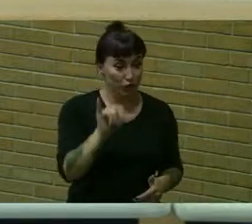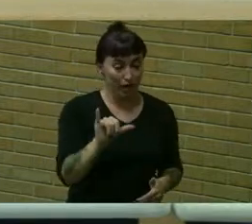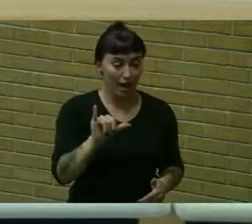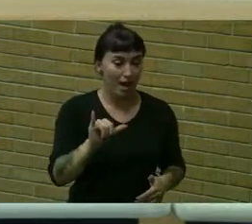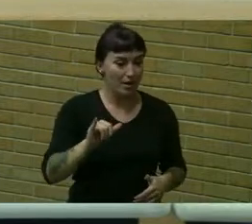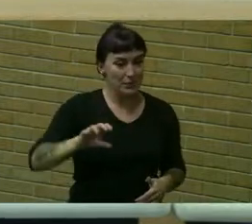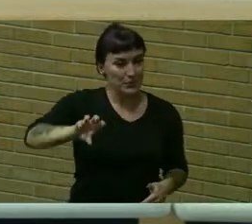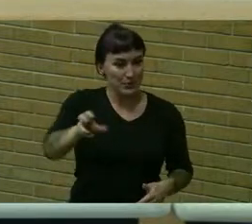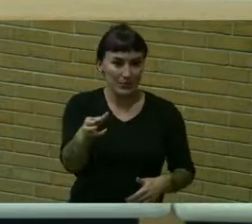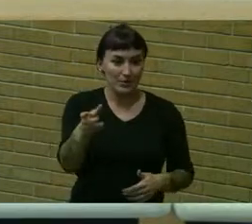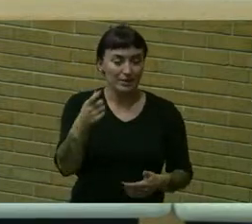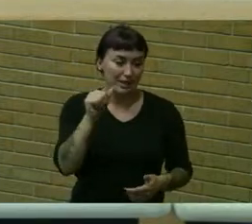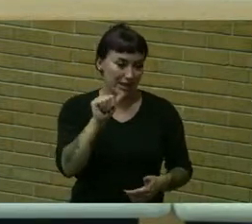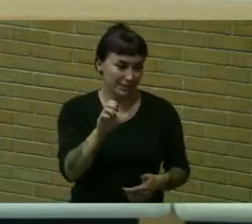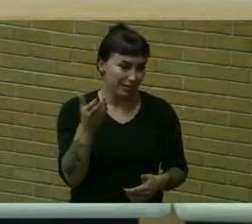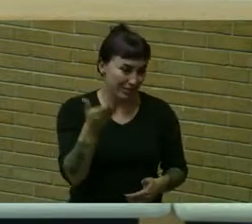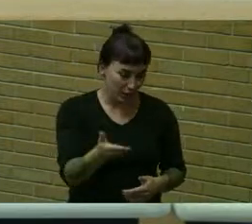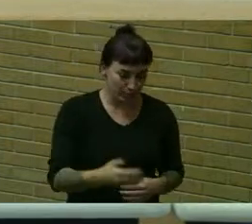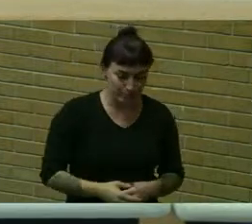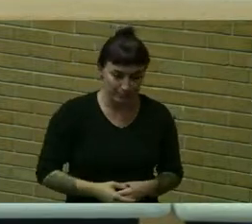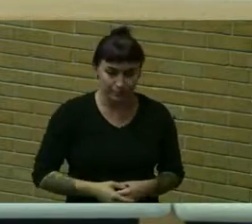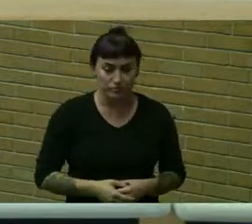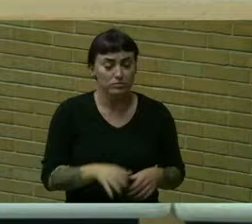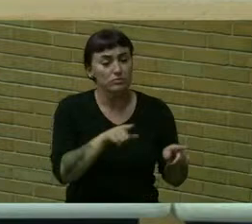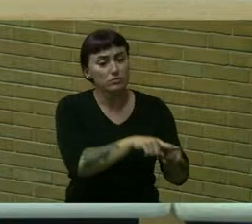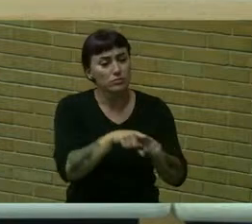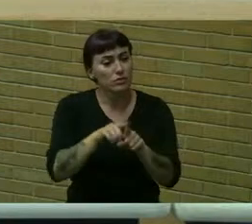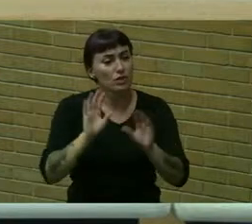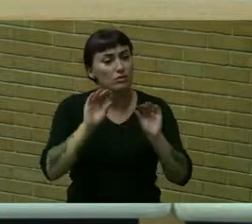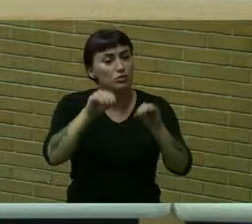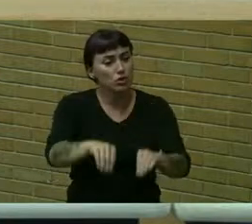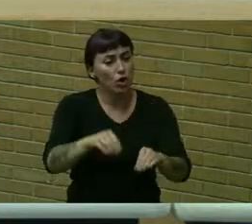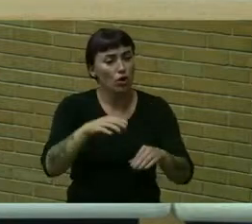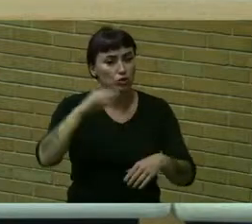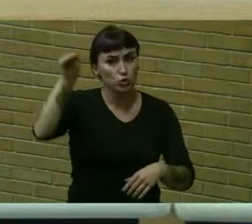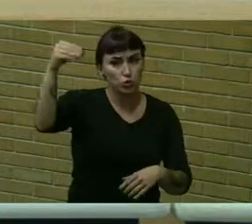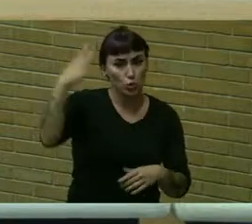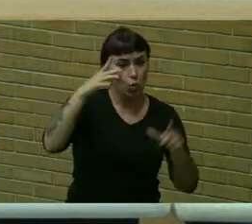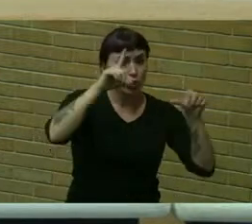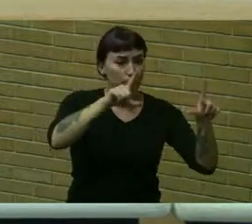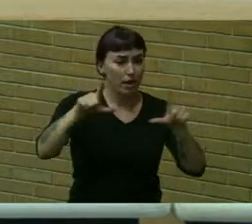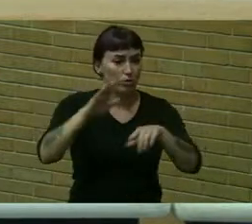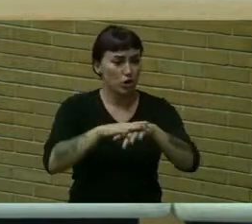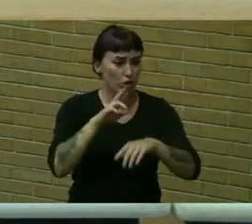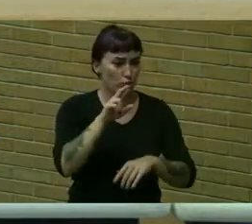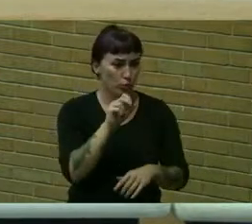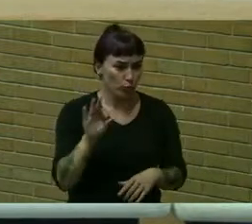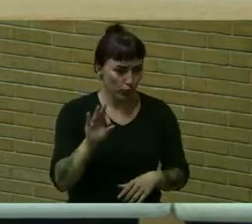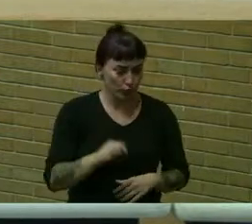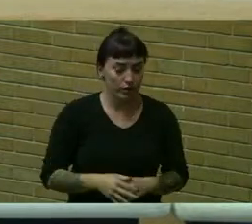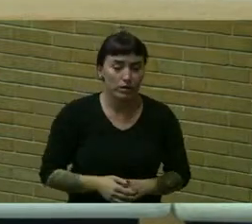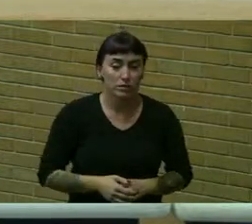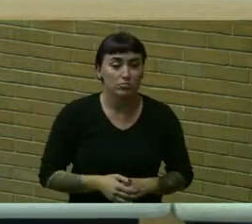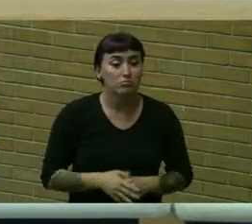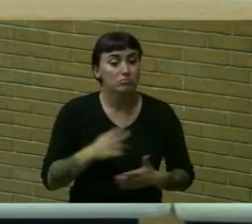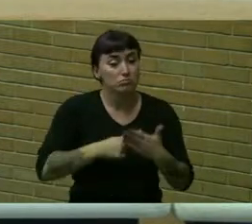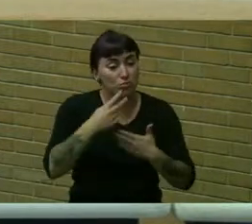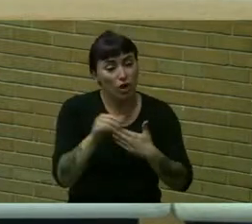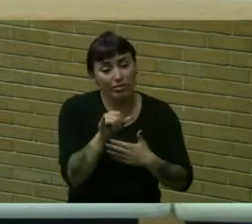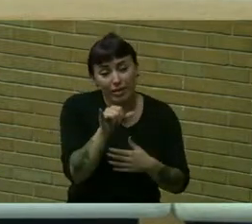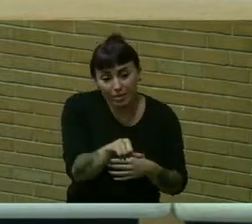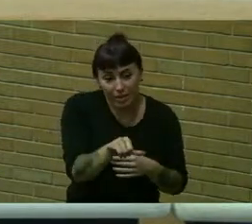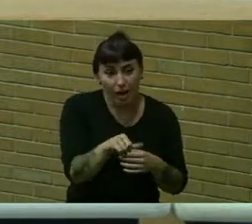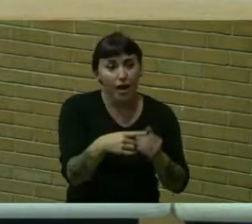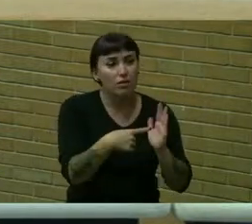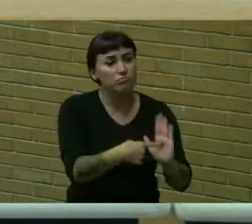can turn on the AC. But we also installed solar panels on the roof. Projects like